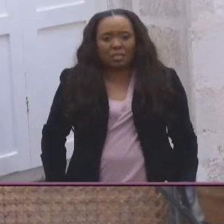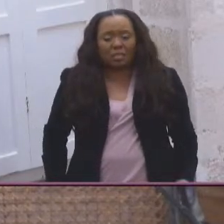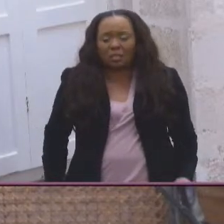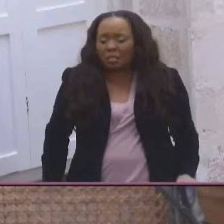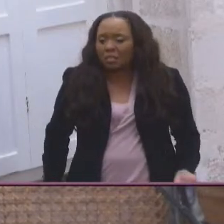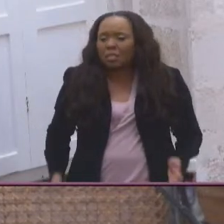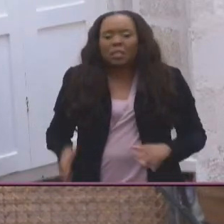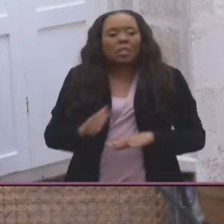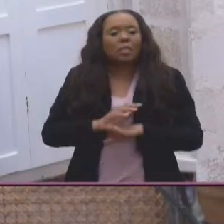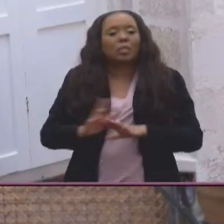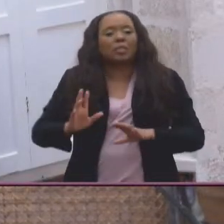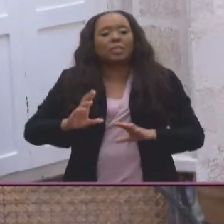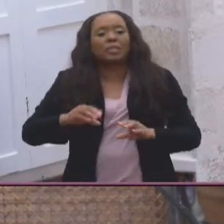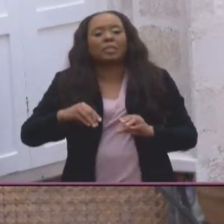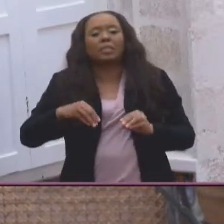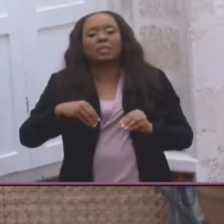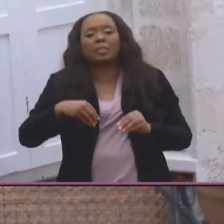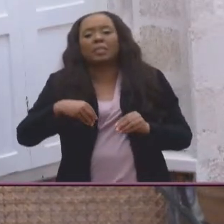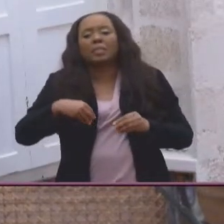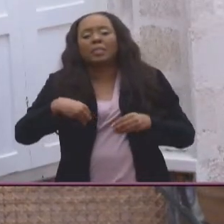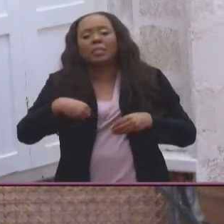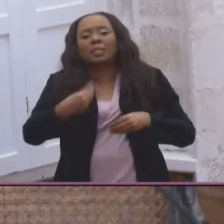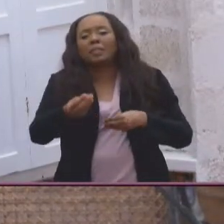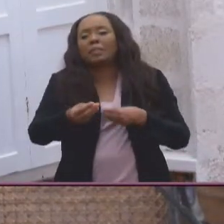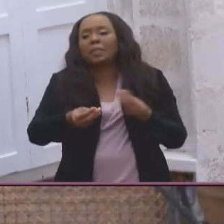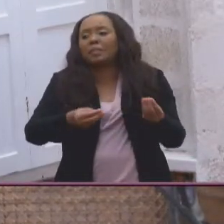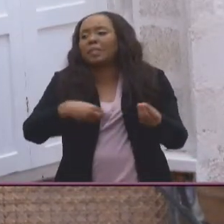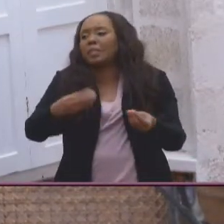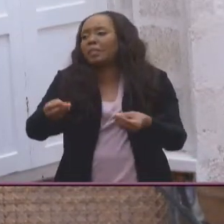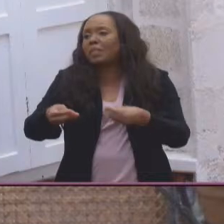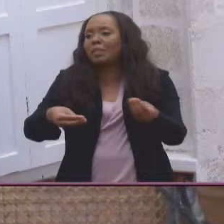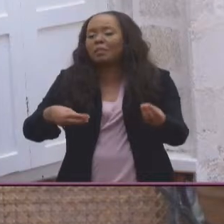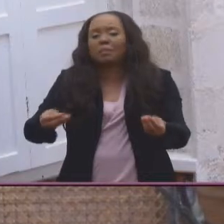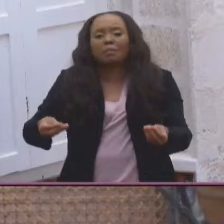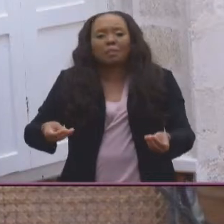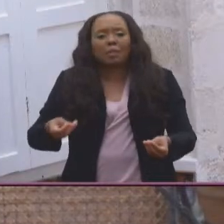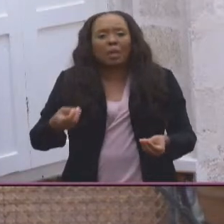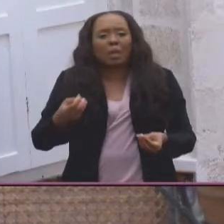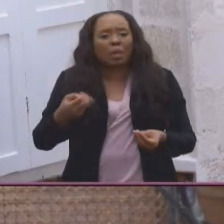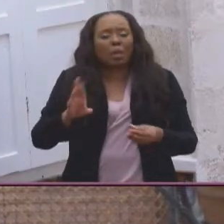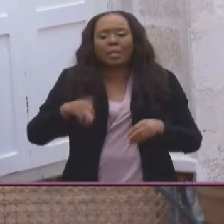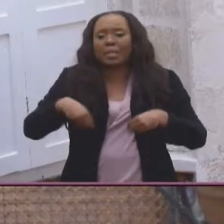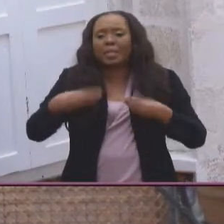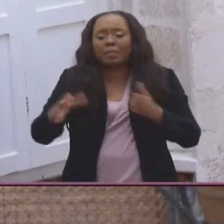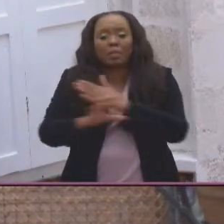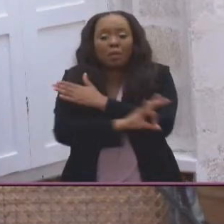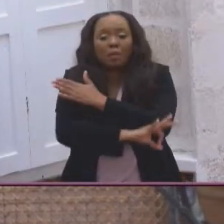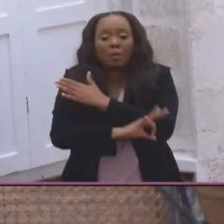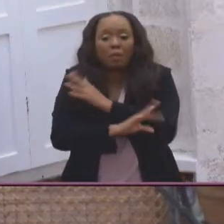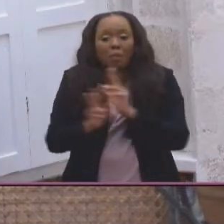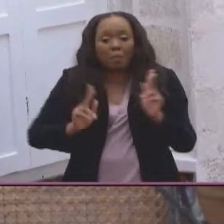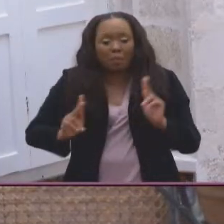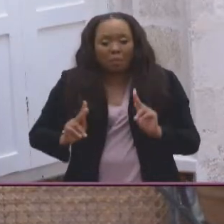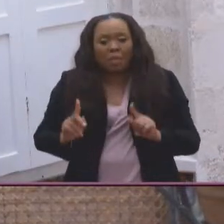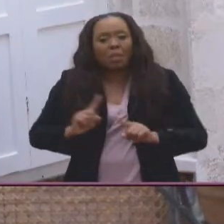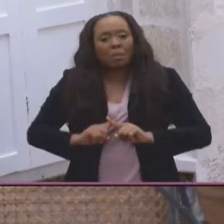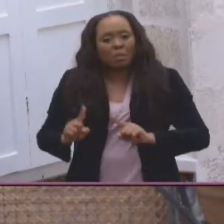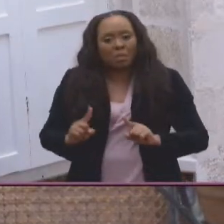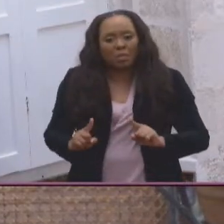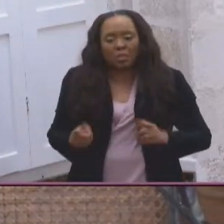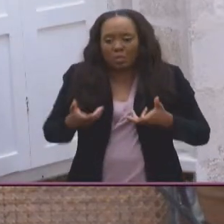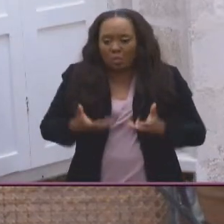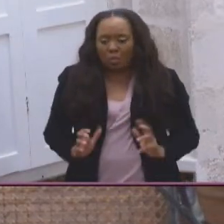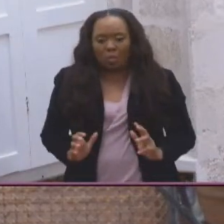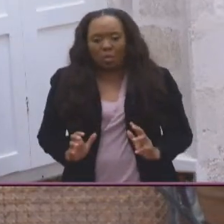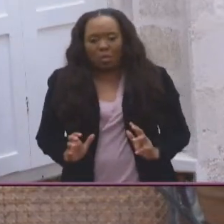or give them away to foreign investors, but at least tidy them up so that the people who are around them will not have to bear